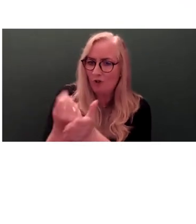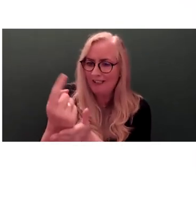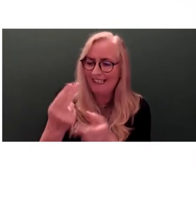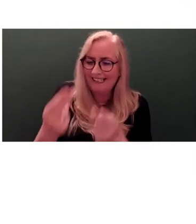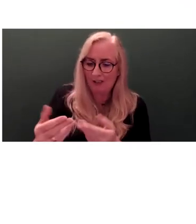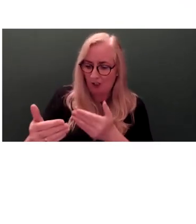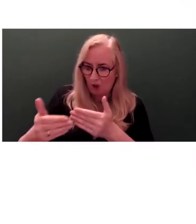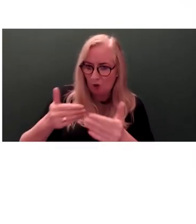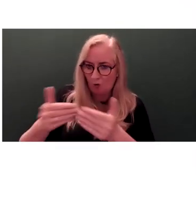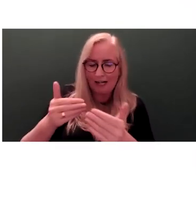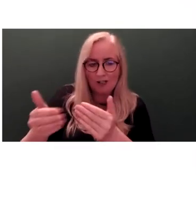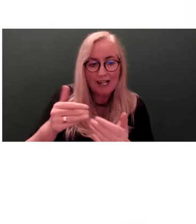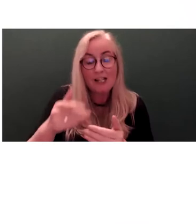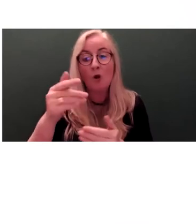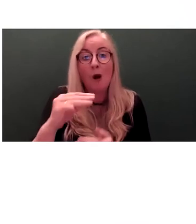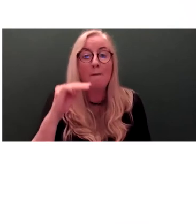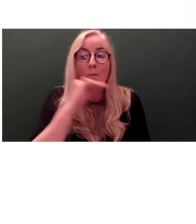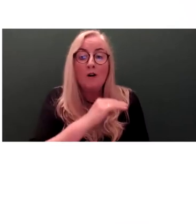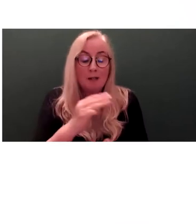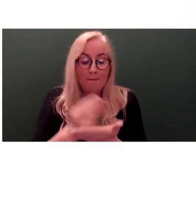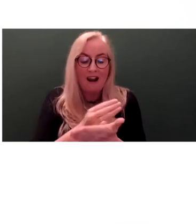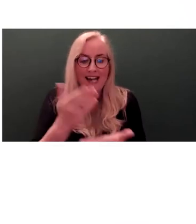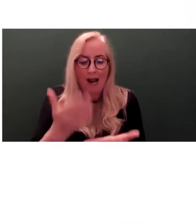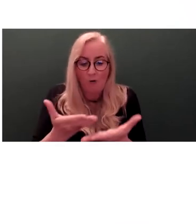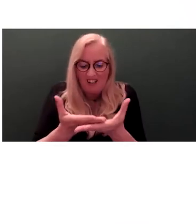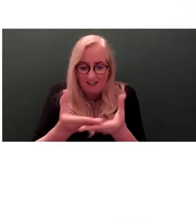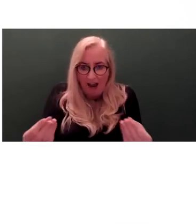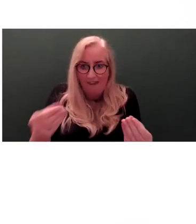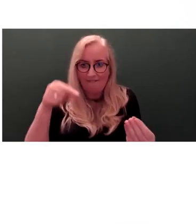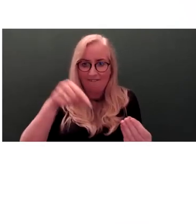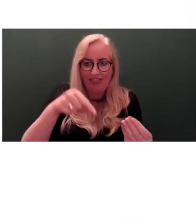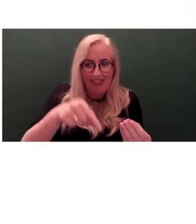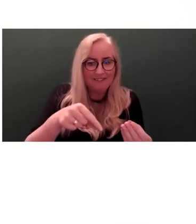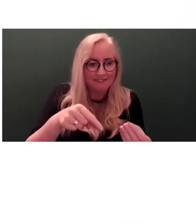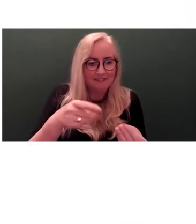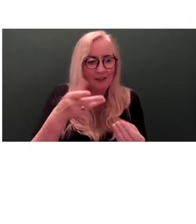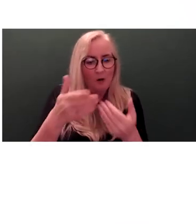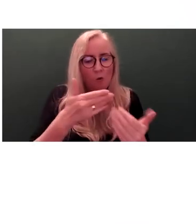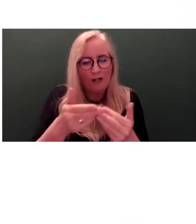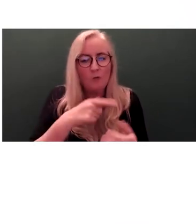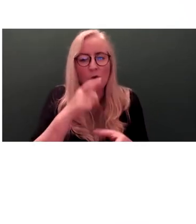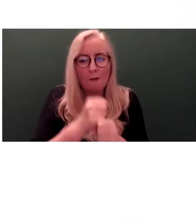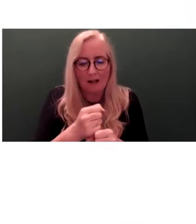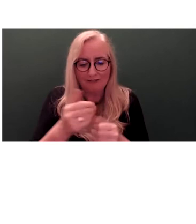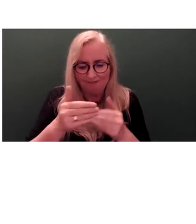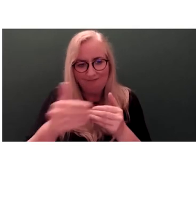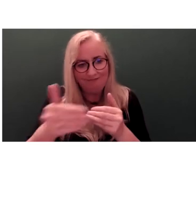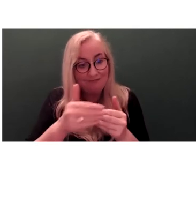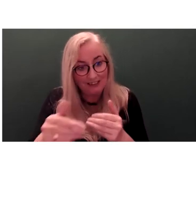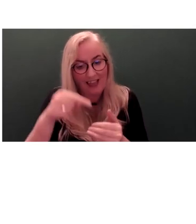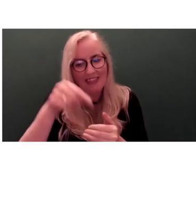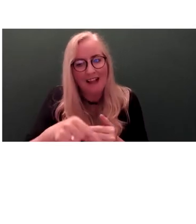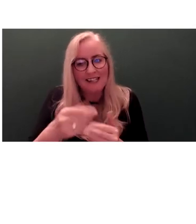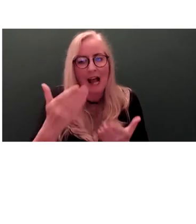tackled, the key to solving them is very much the kind of the direction that we're going in with wider kind of FET strategy and FET